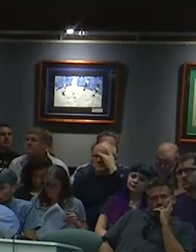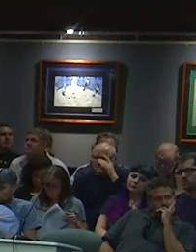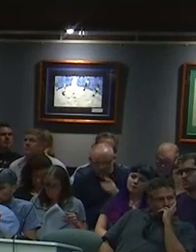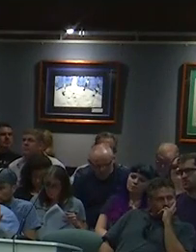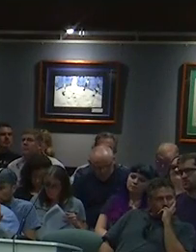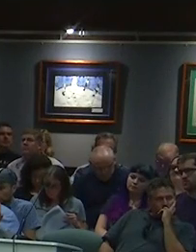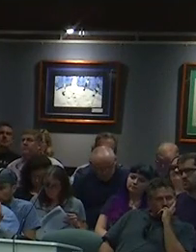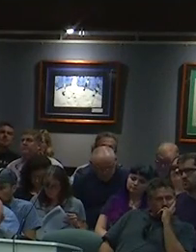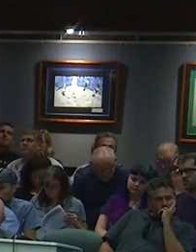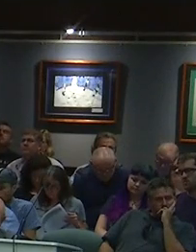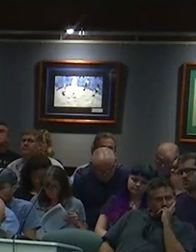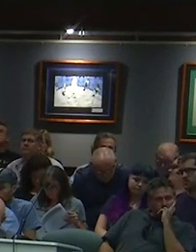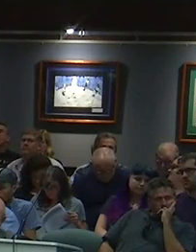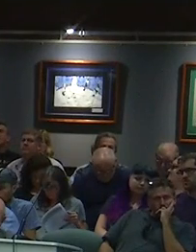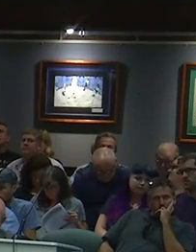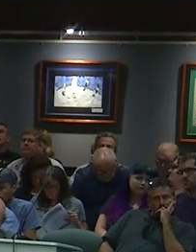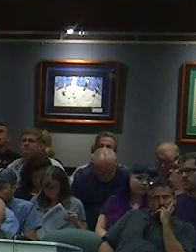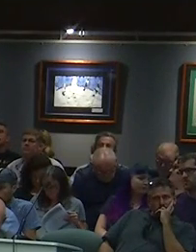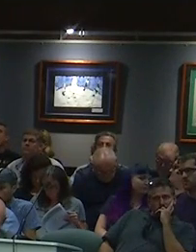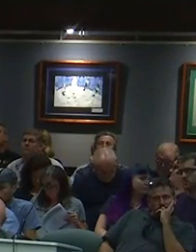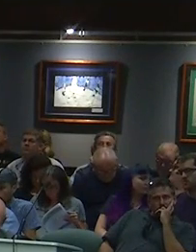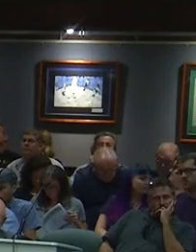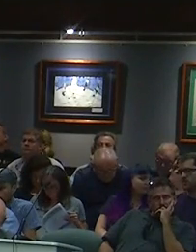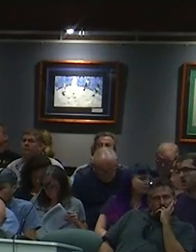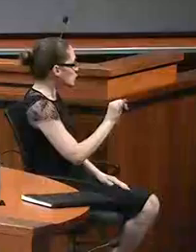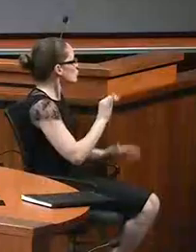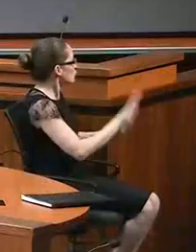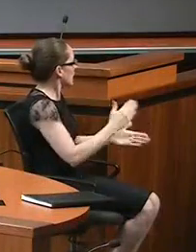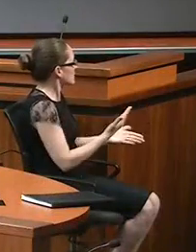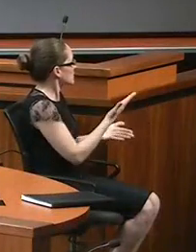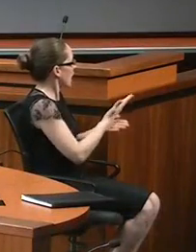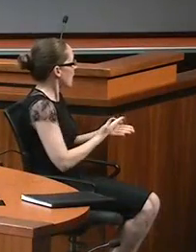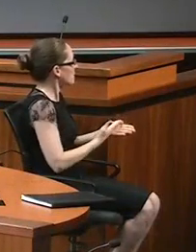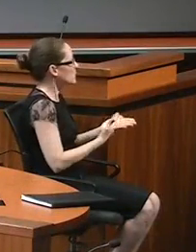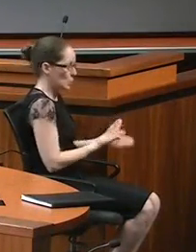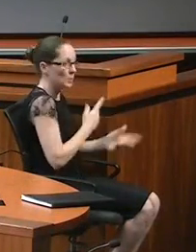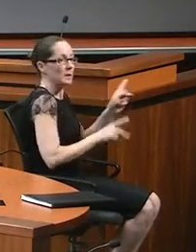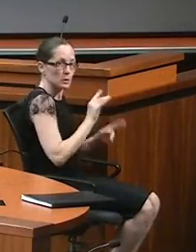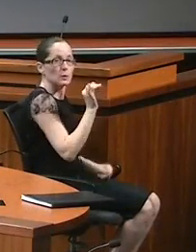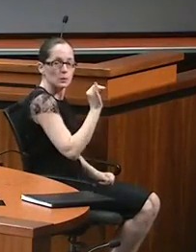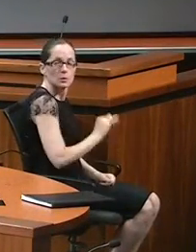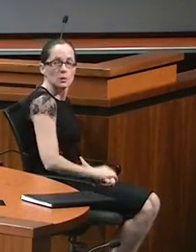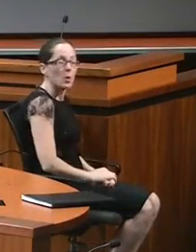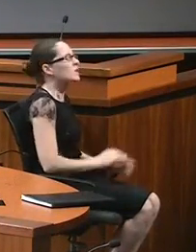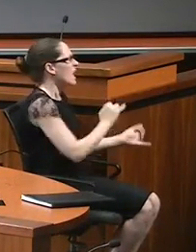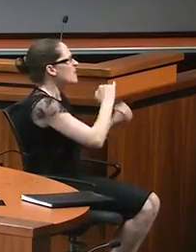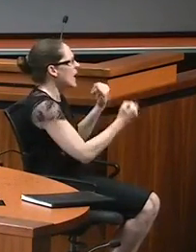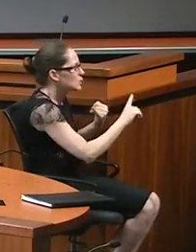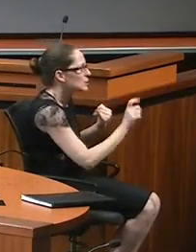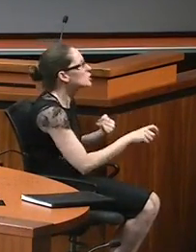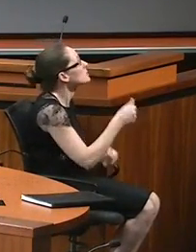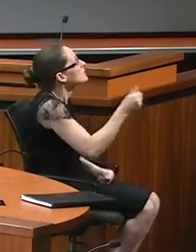everyone back, and also great to have lots of new folks. Second and final question is, do you